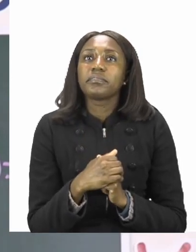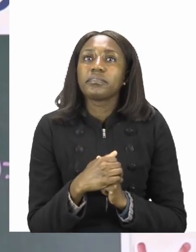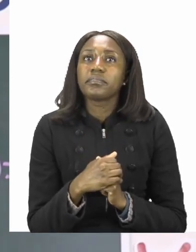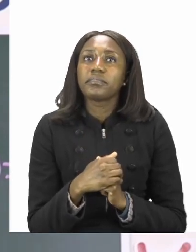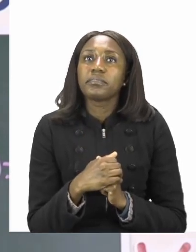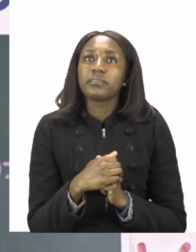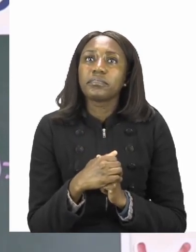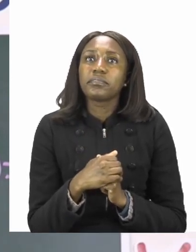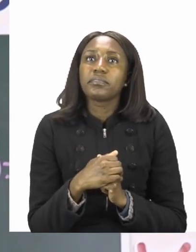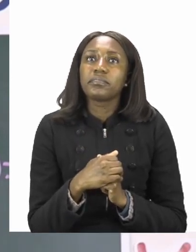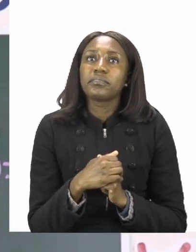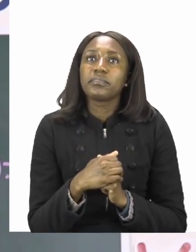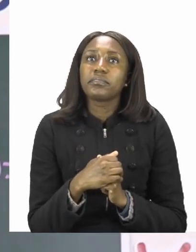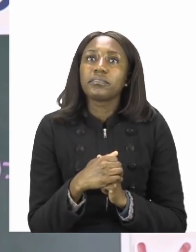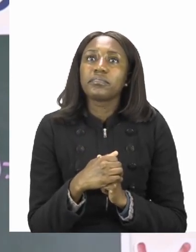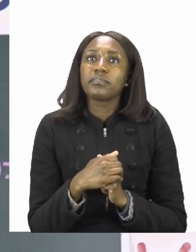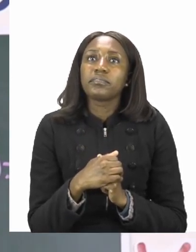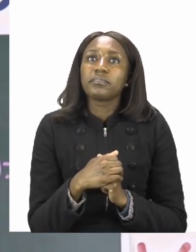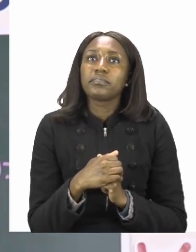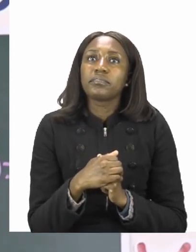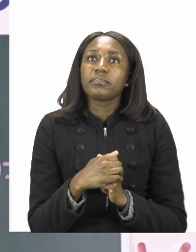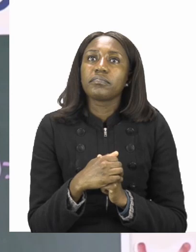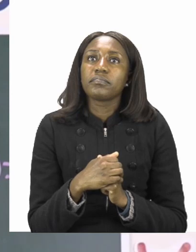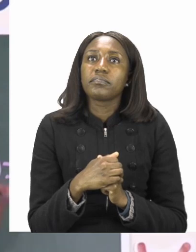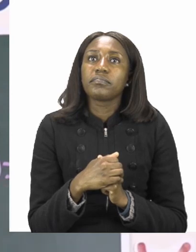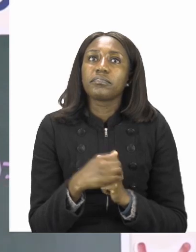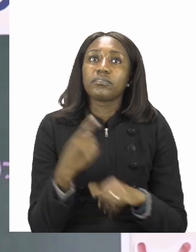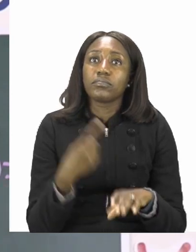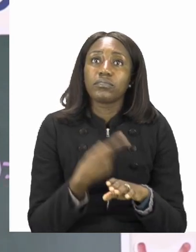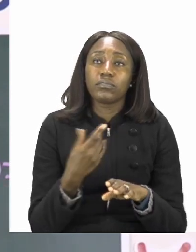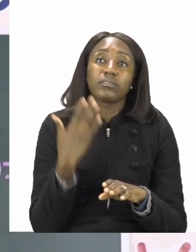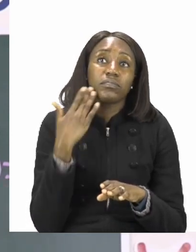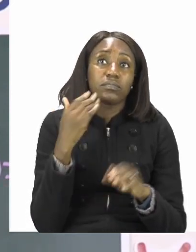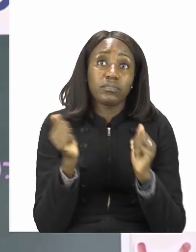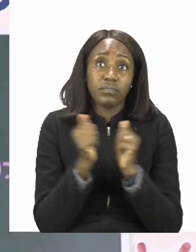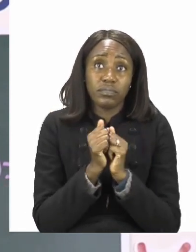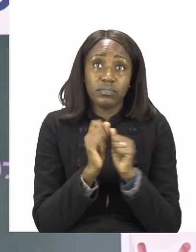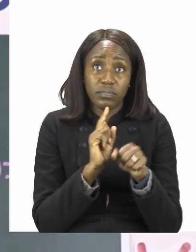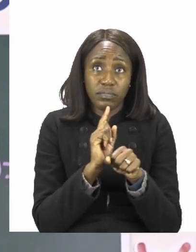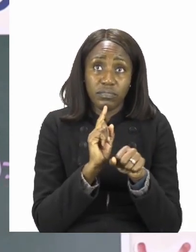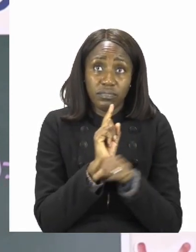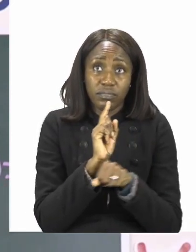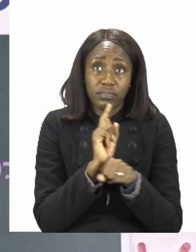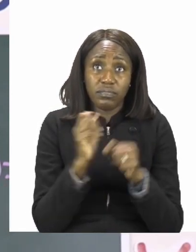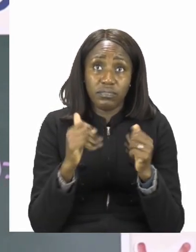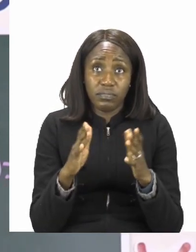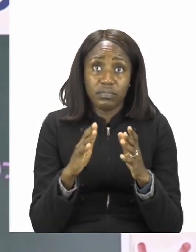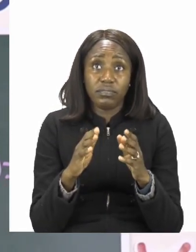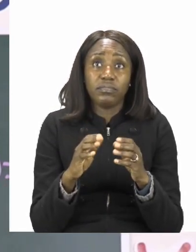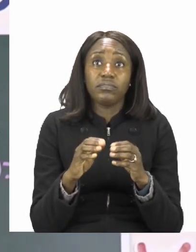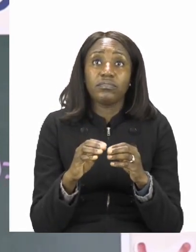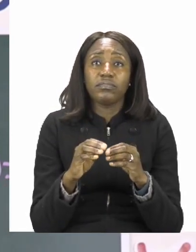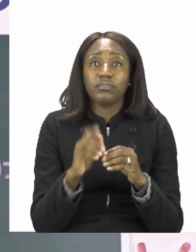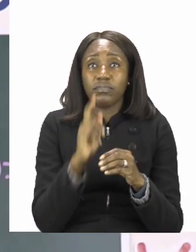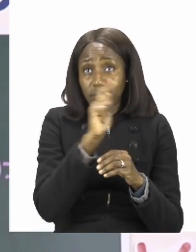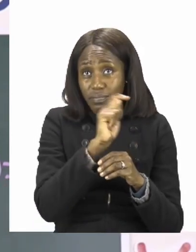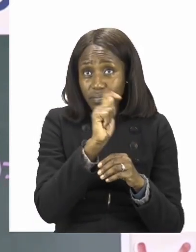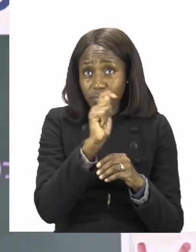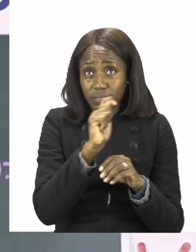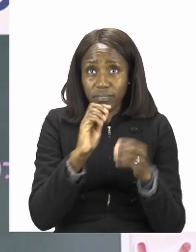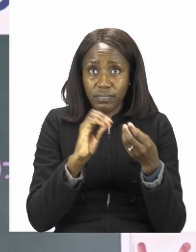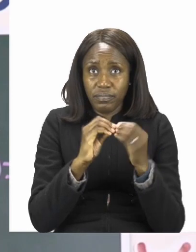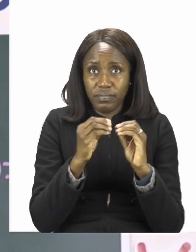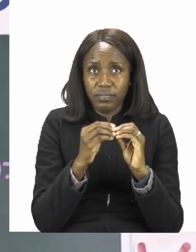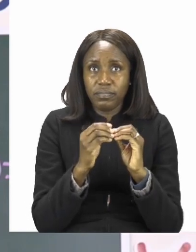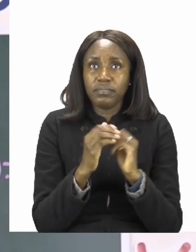Remember, it's the tens that we are going to start with first, because only the tens will